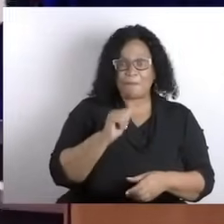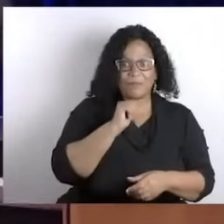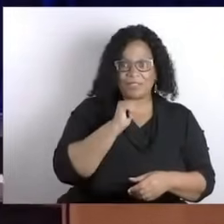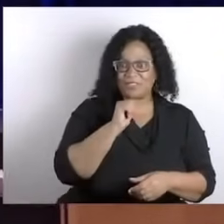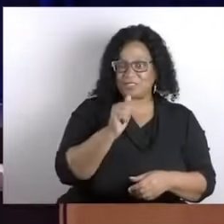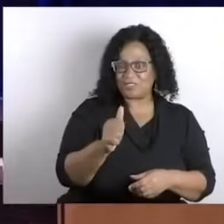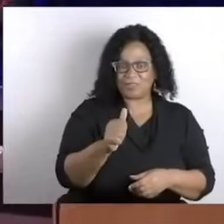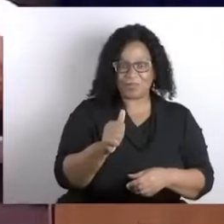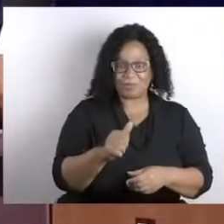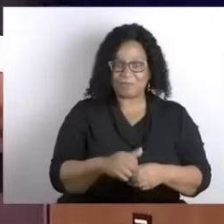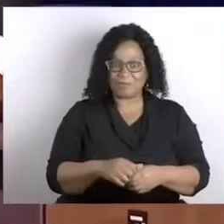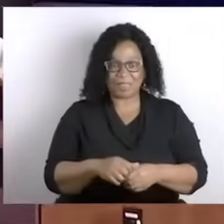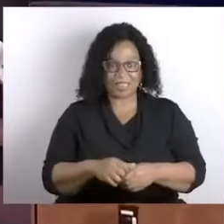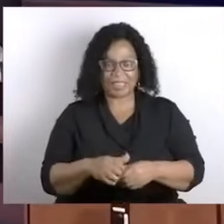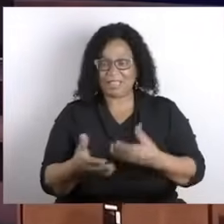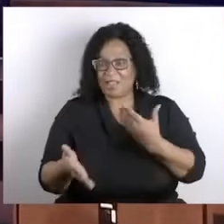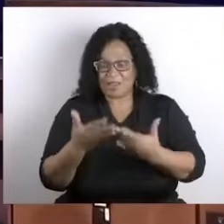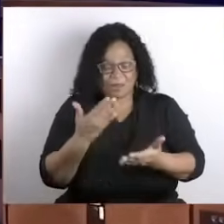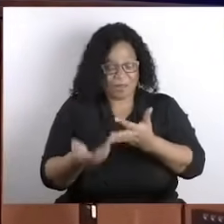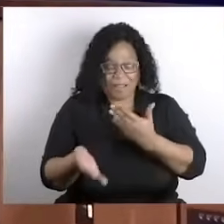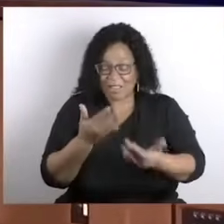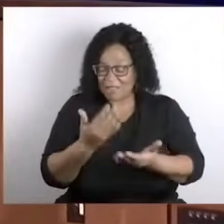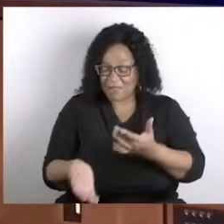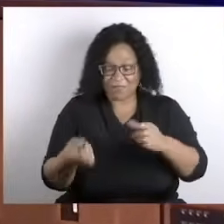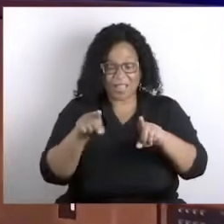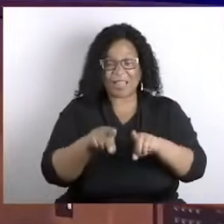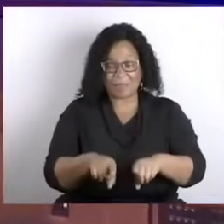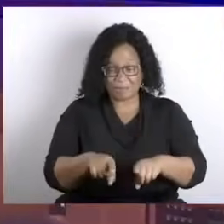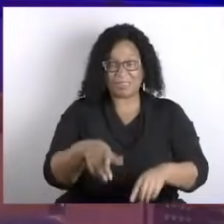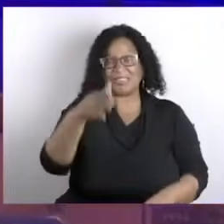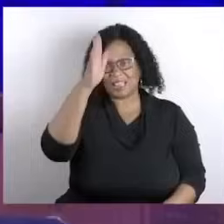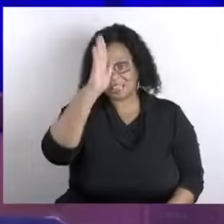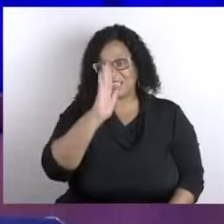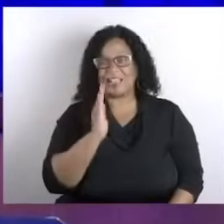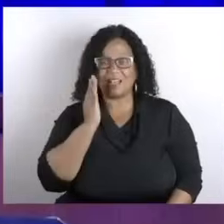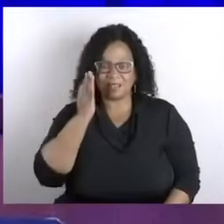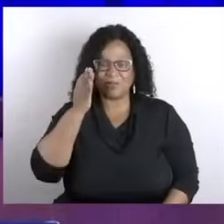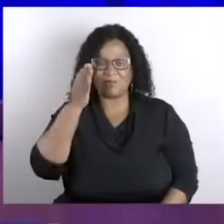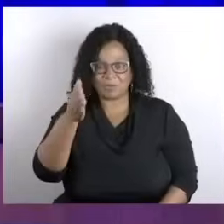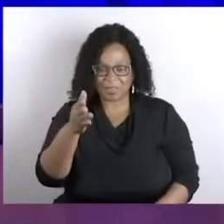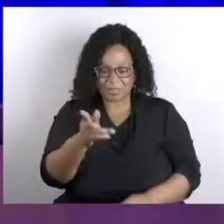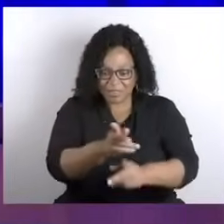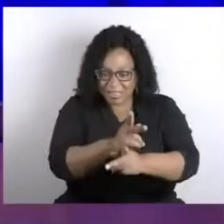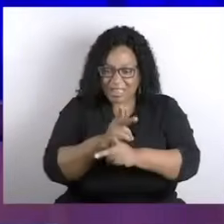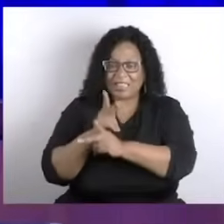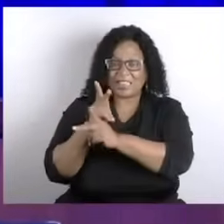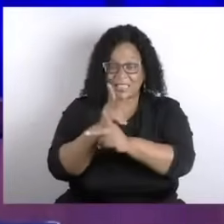dismayed, whate'er betide, God will take.